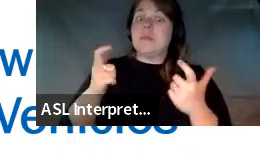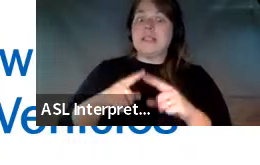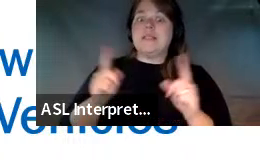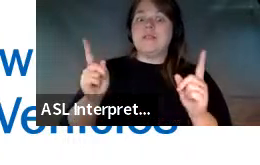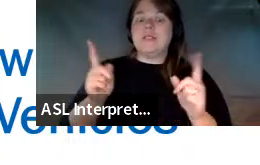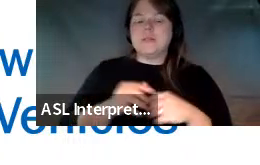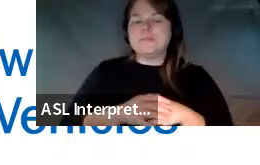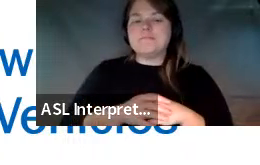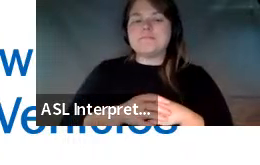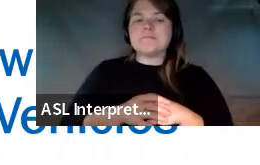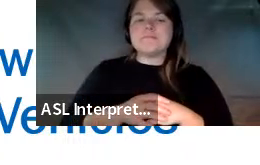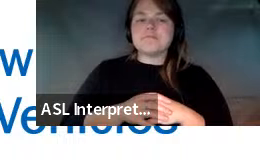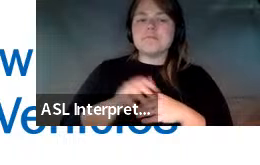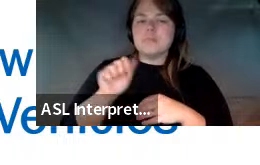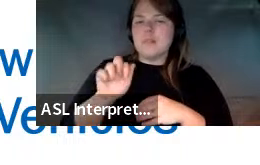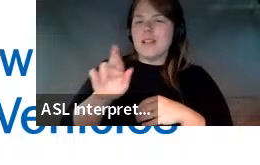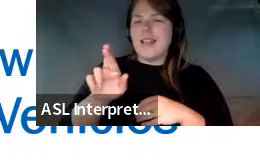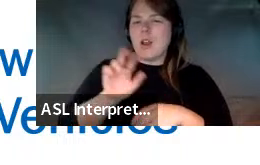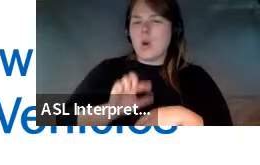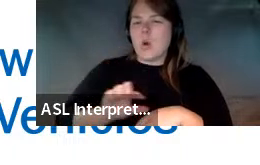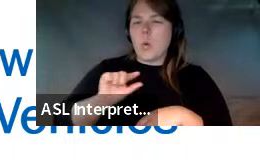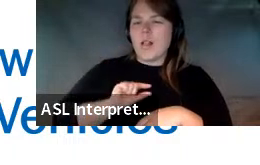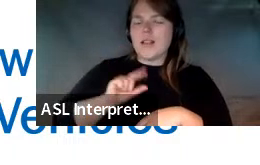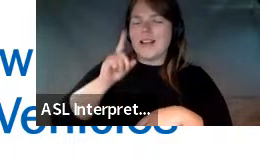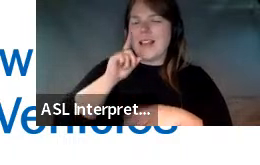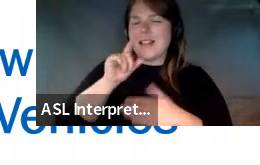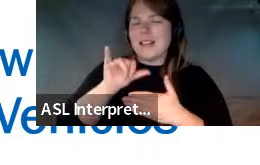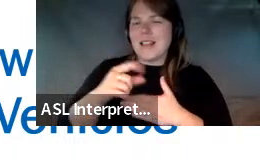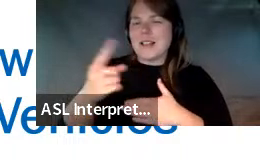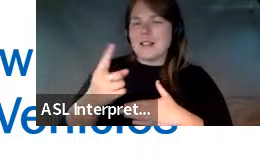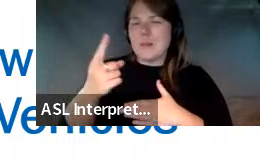the air quality, I think that's something that is